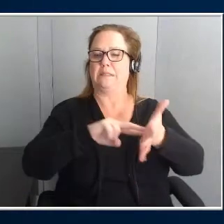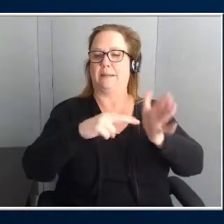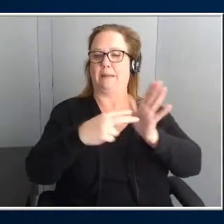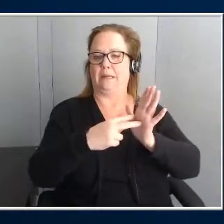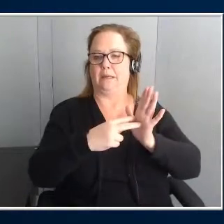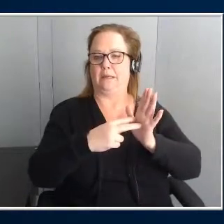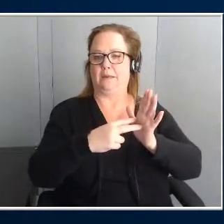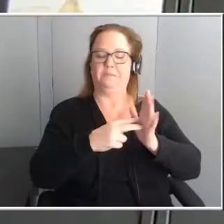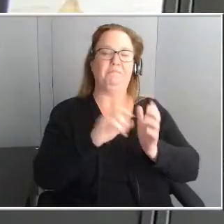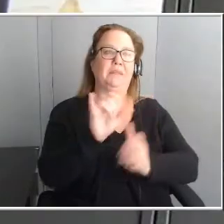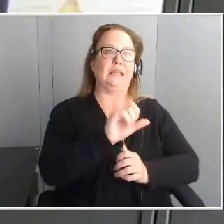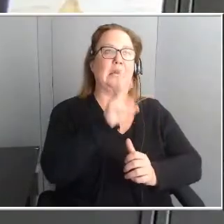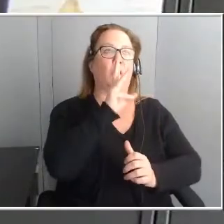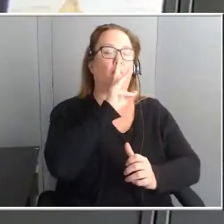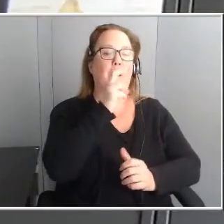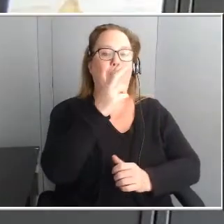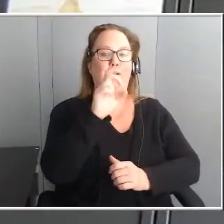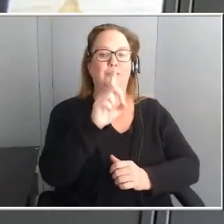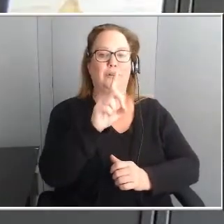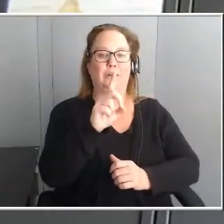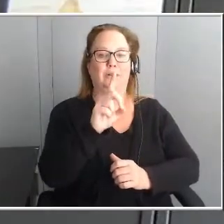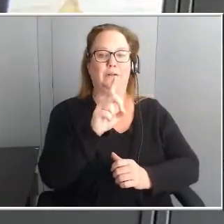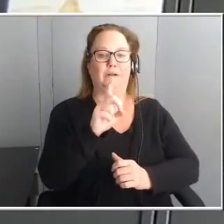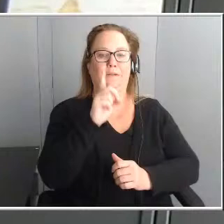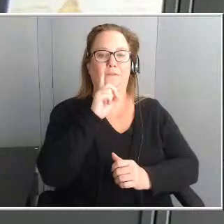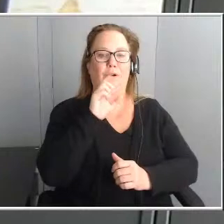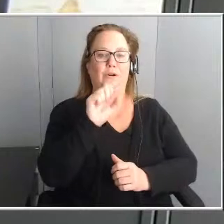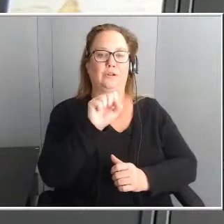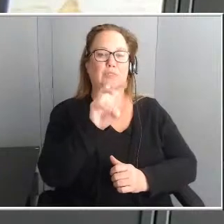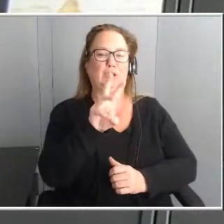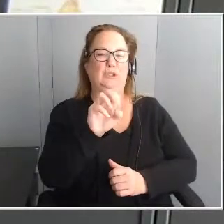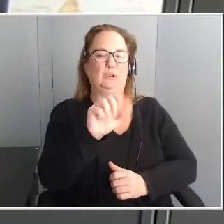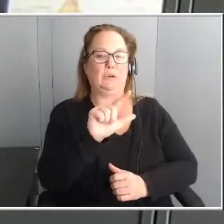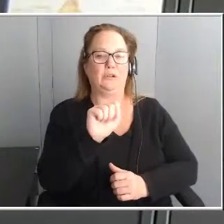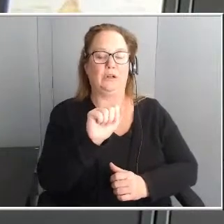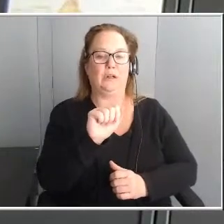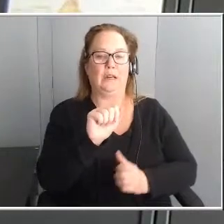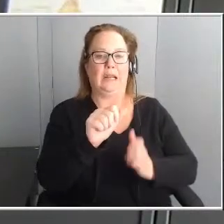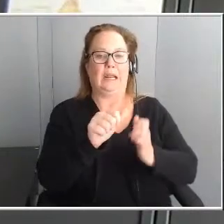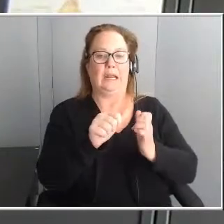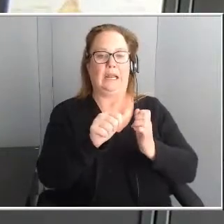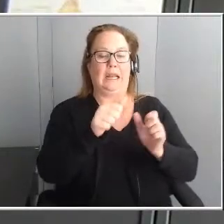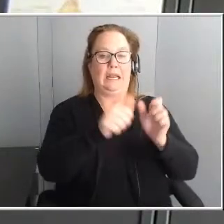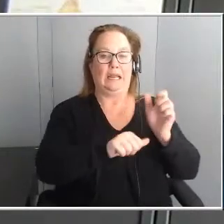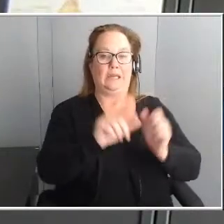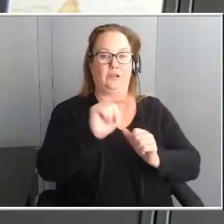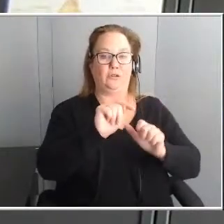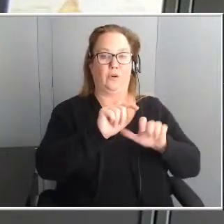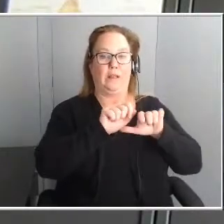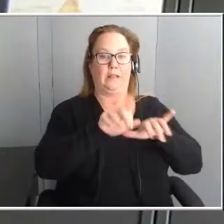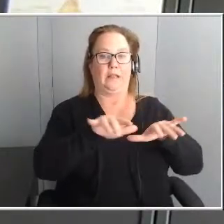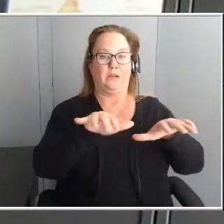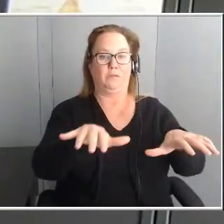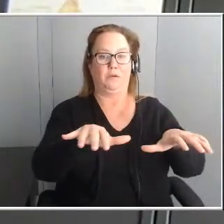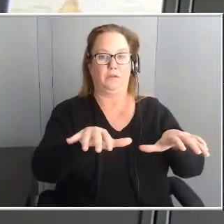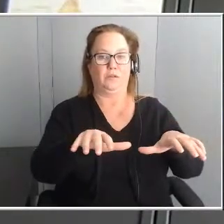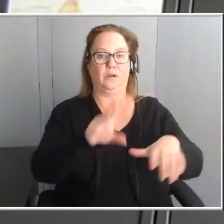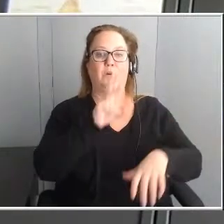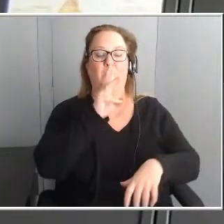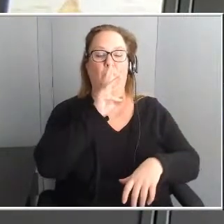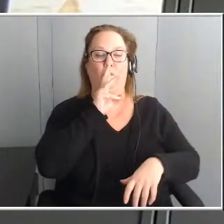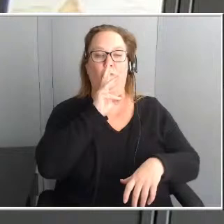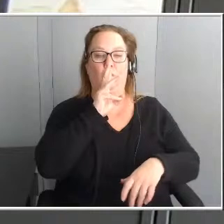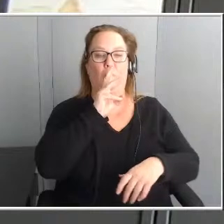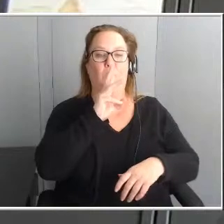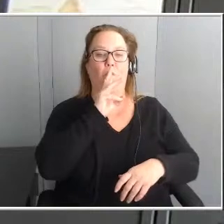It's like a watershed, but for sewage. So every toilet that contributes to a wastewater treatment